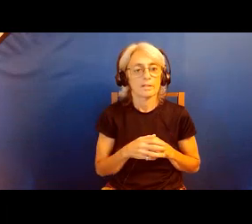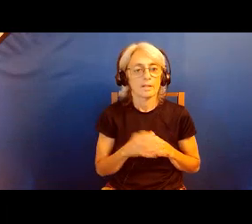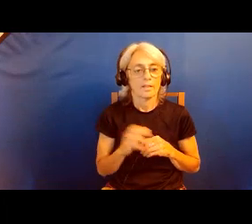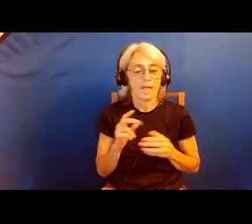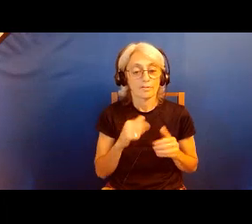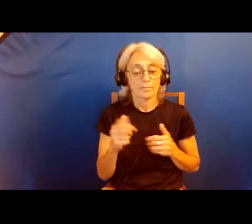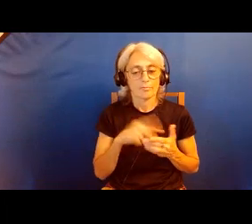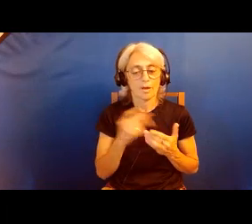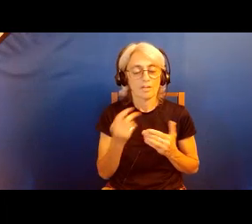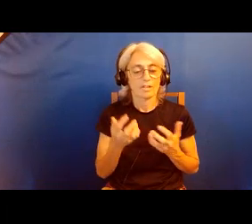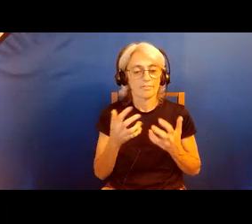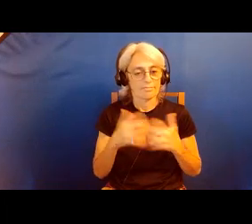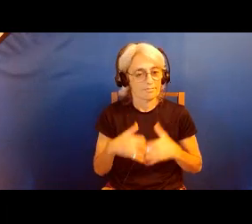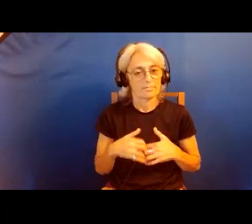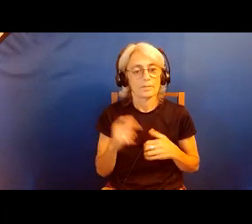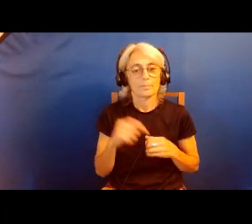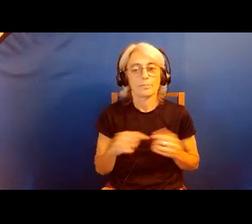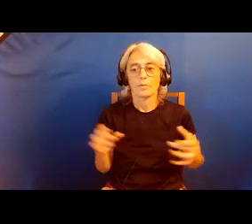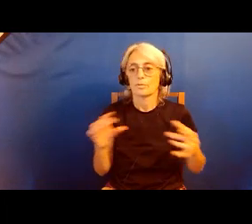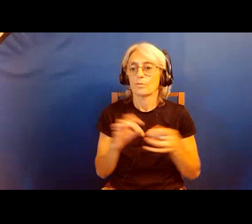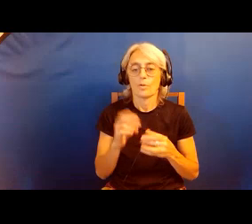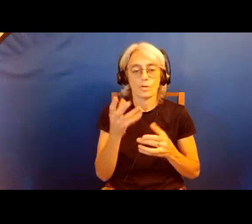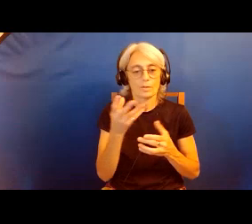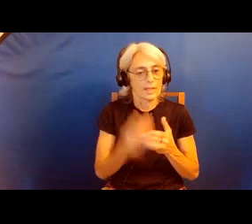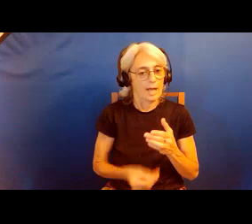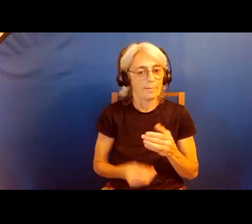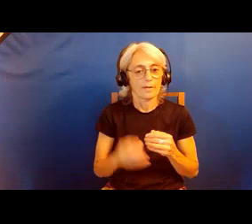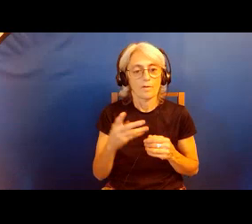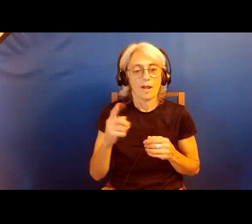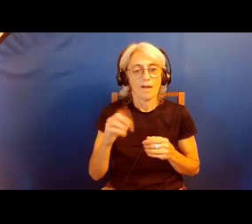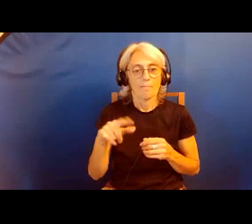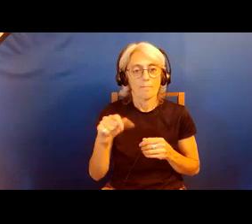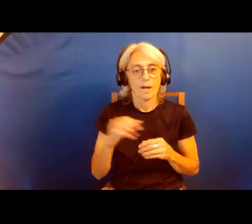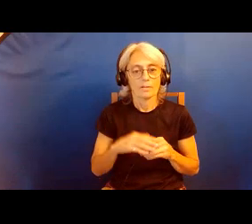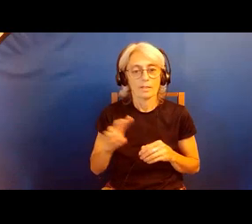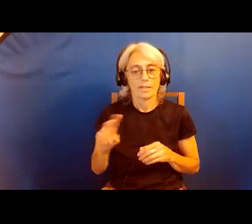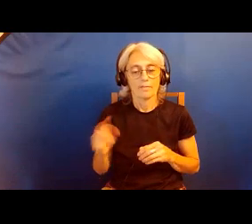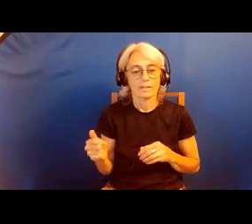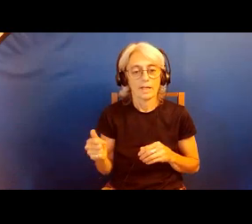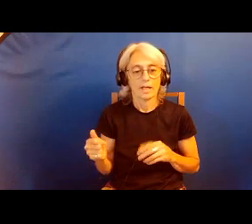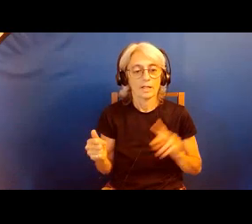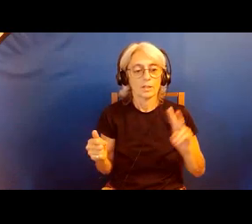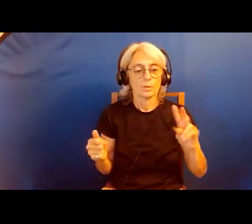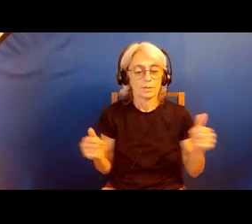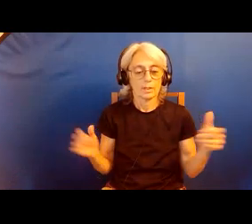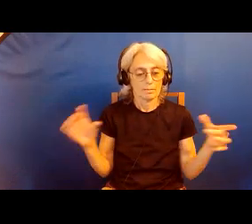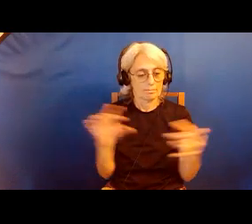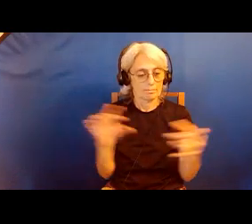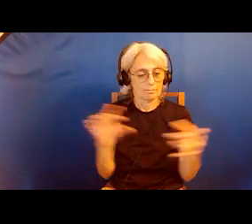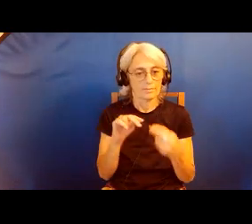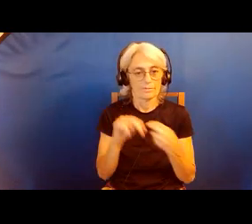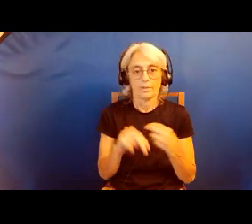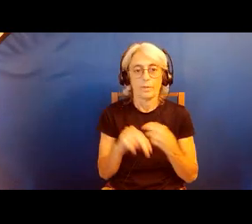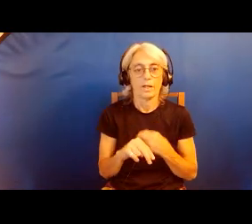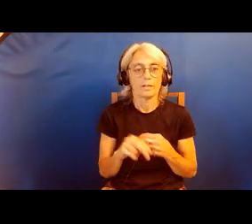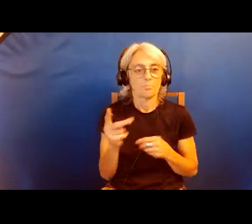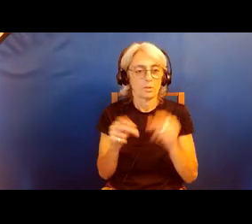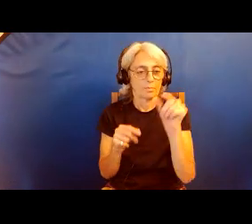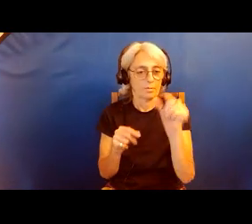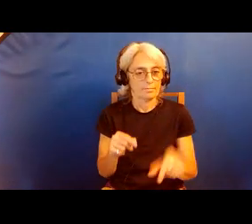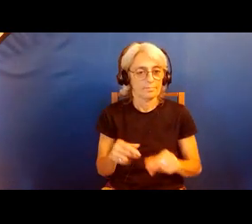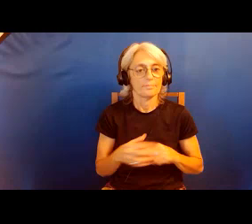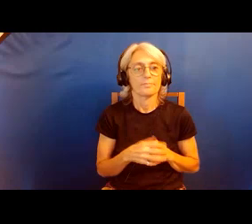to close a 4.5-mile gap on the 710 freeway, connecting the 10 and the 210 freeways, as shown in the purple shaded area.